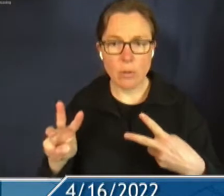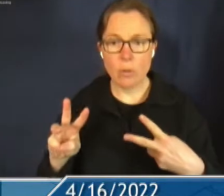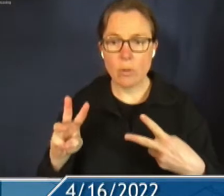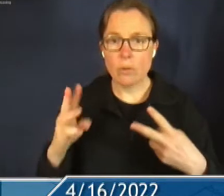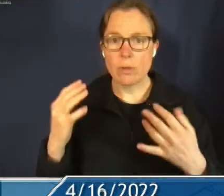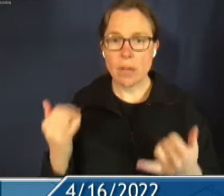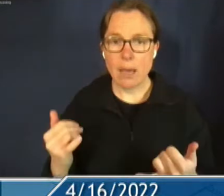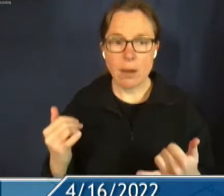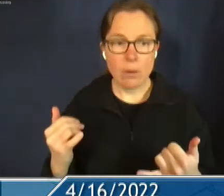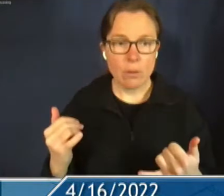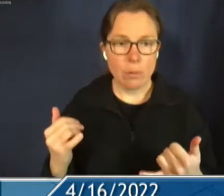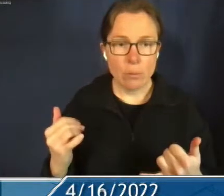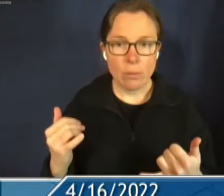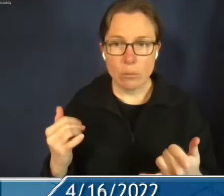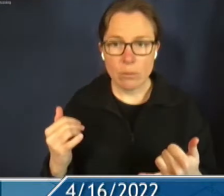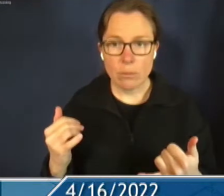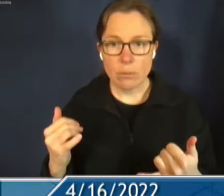Arinello.